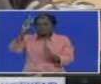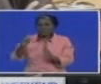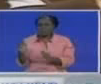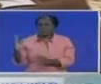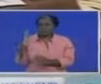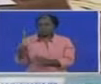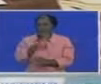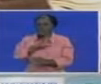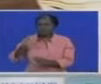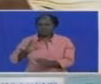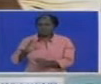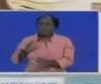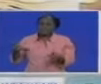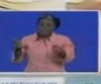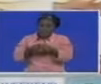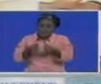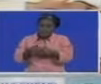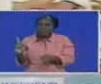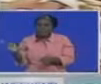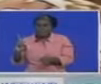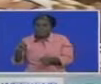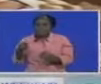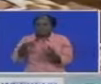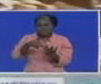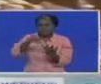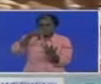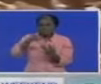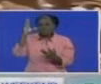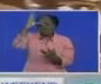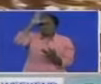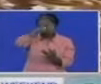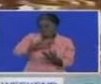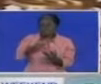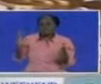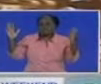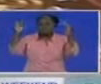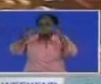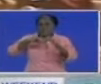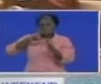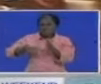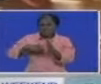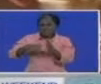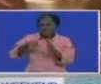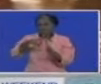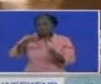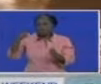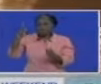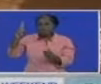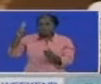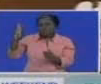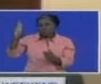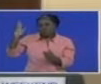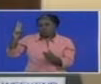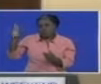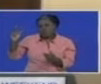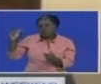Council. Further, the president chose to snub the Commonwealth Summit in Sri Lanka and attend the Kuwait Arab Summit